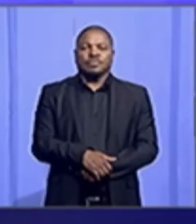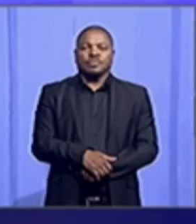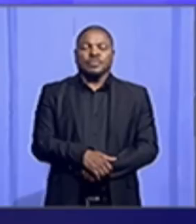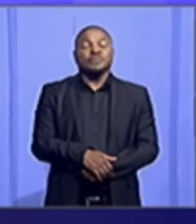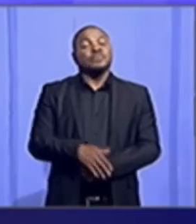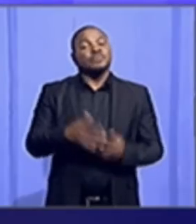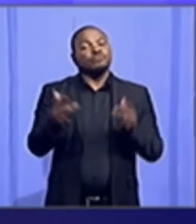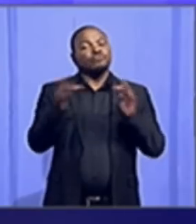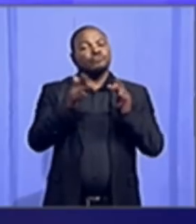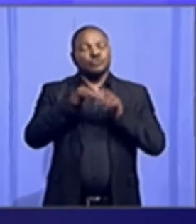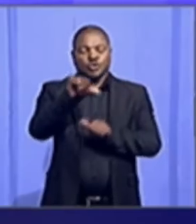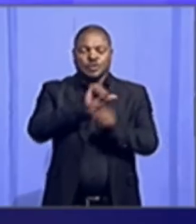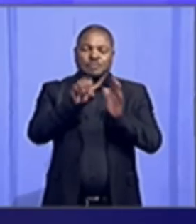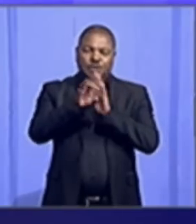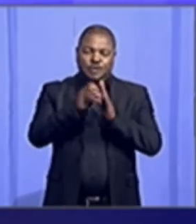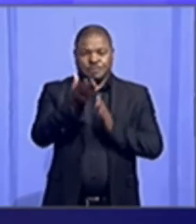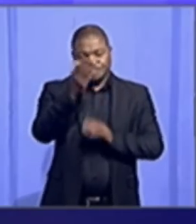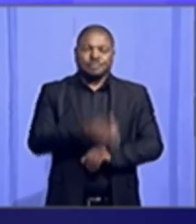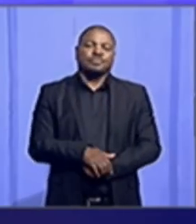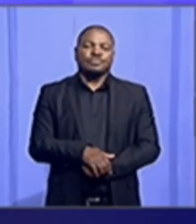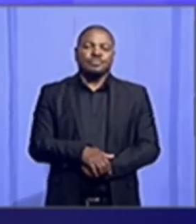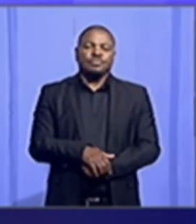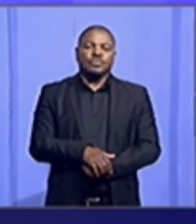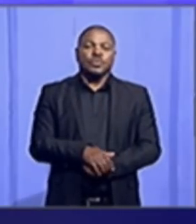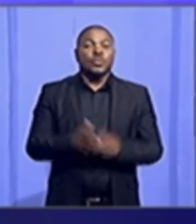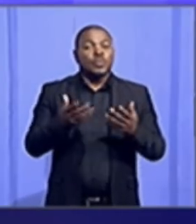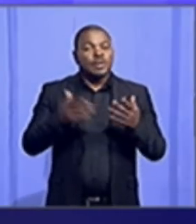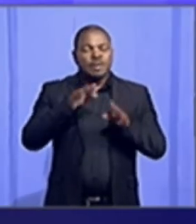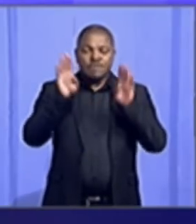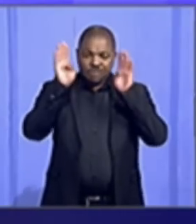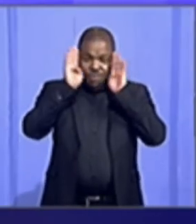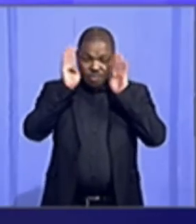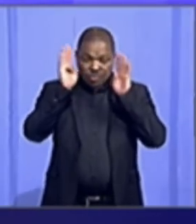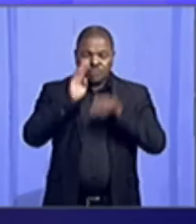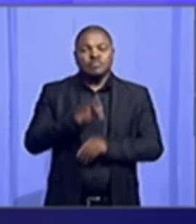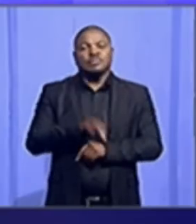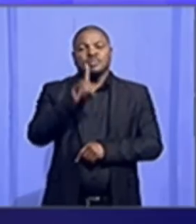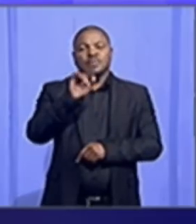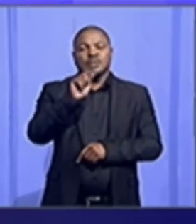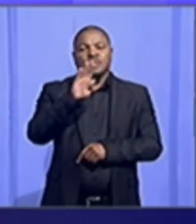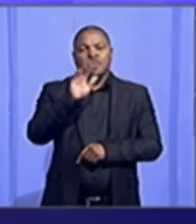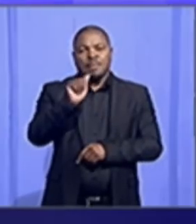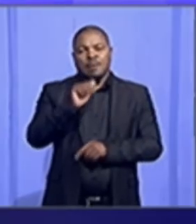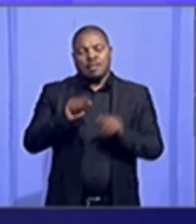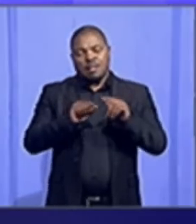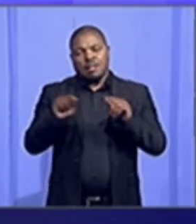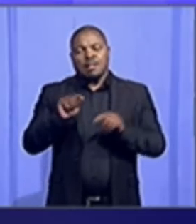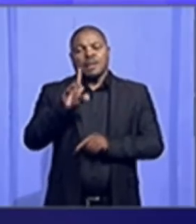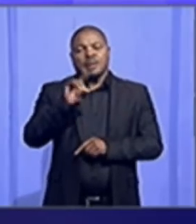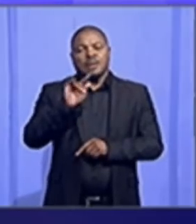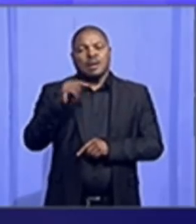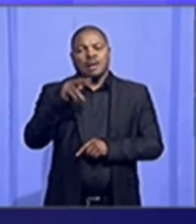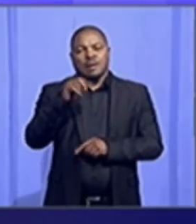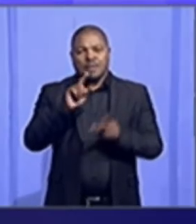Mui o ka ikopanya le rona ho social media re a fumaneha ho Facebook ka Ditaba Dikgang _ X